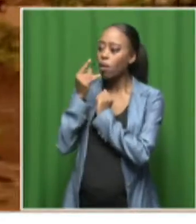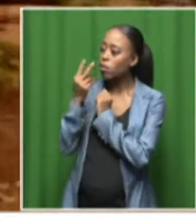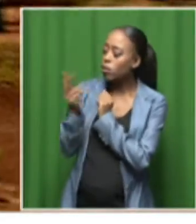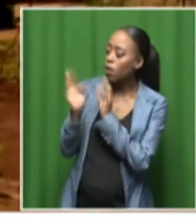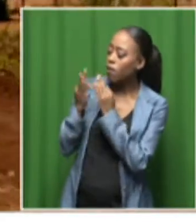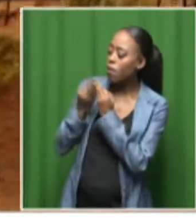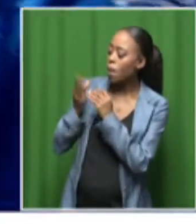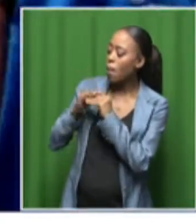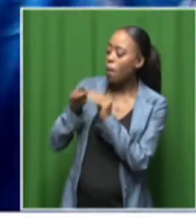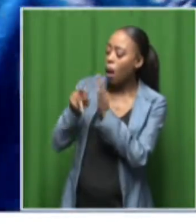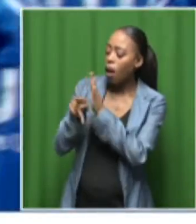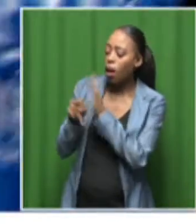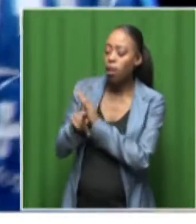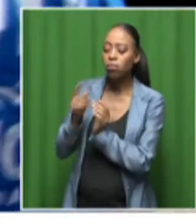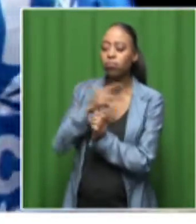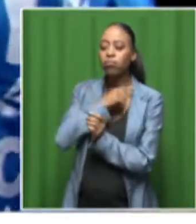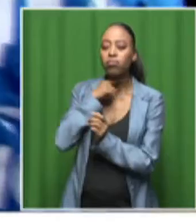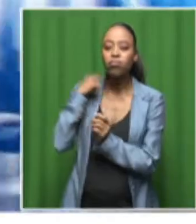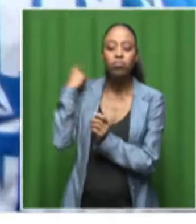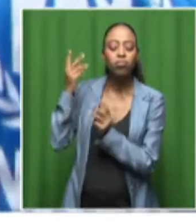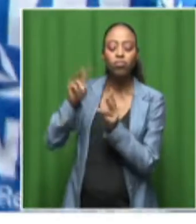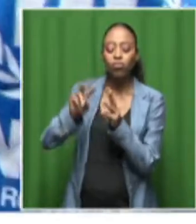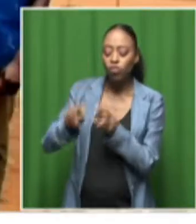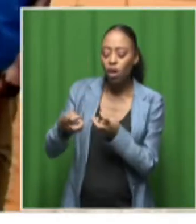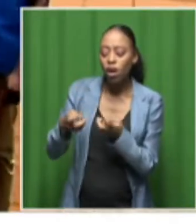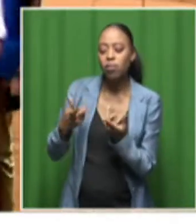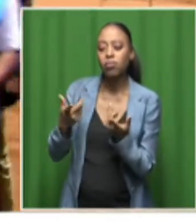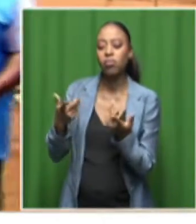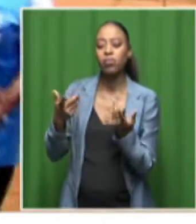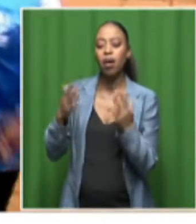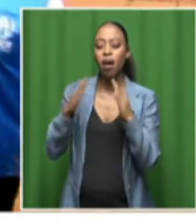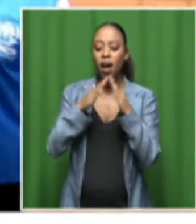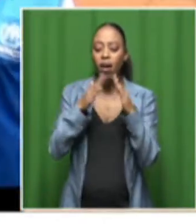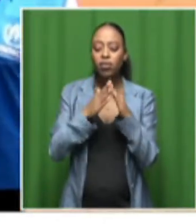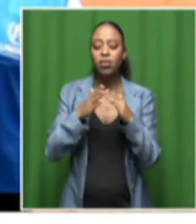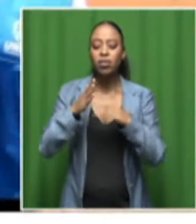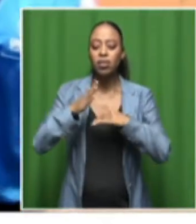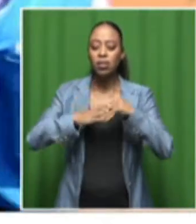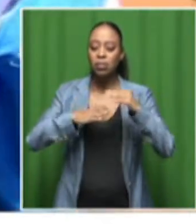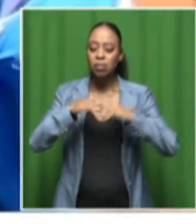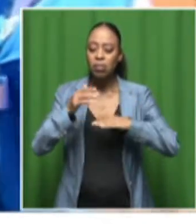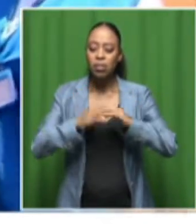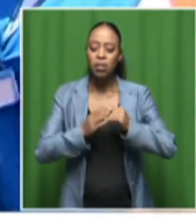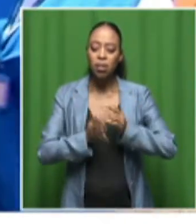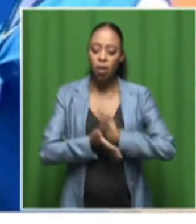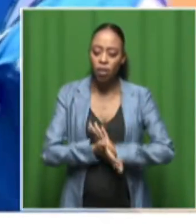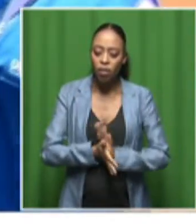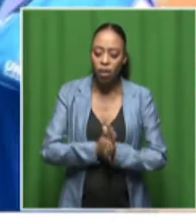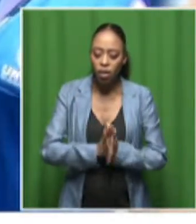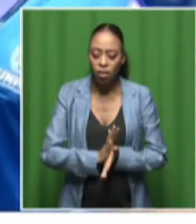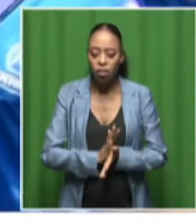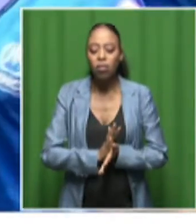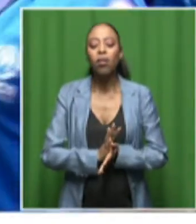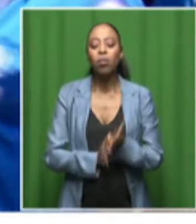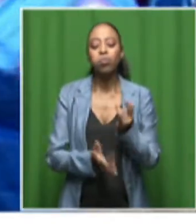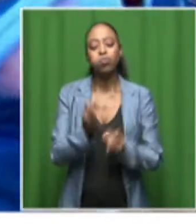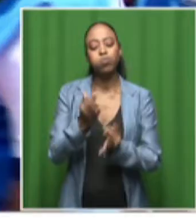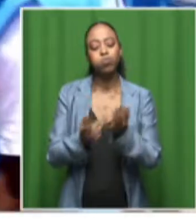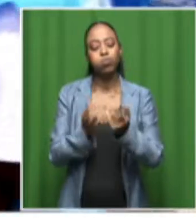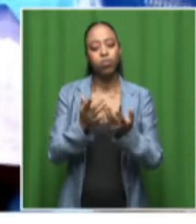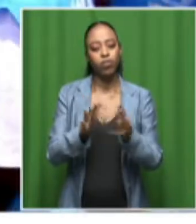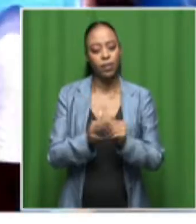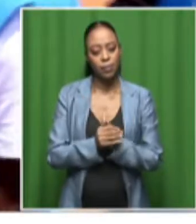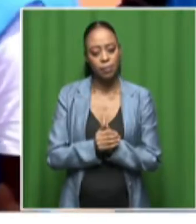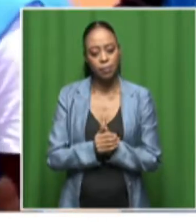being killed, beheaded, raped, their houses and infrastructure burnt to the ground.